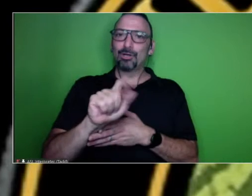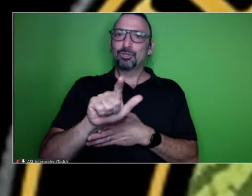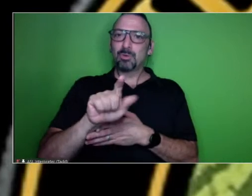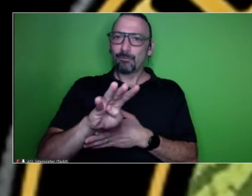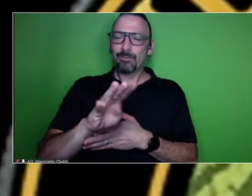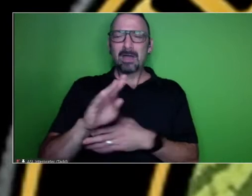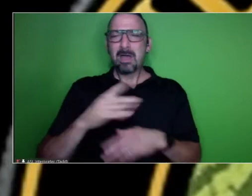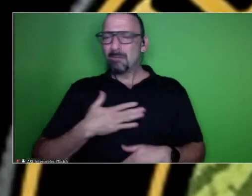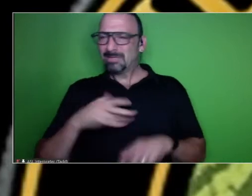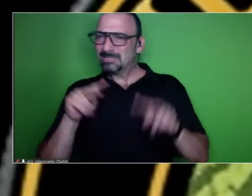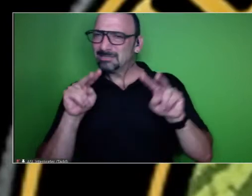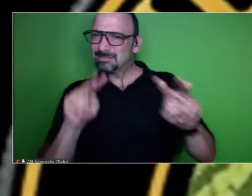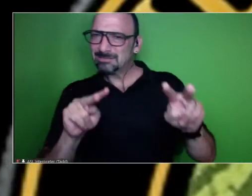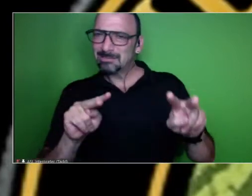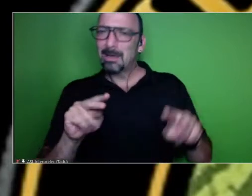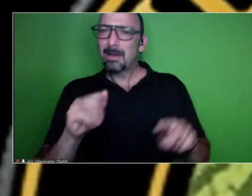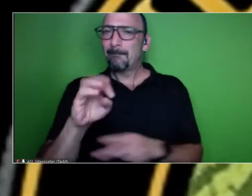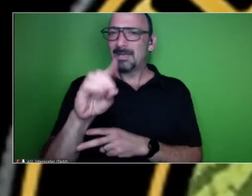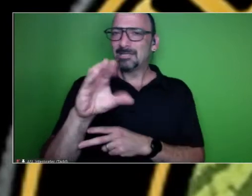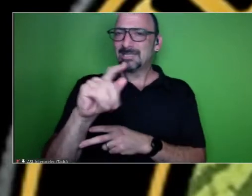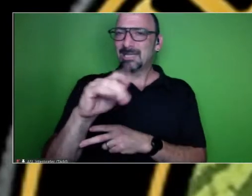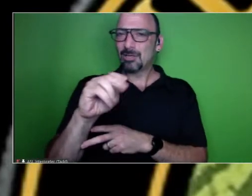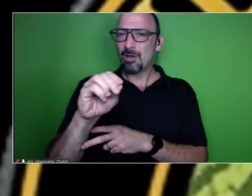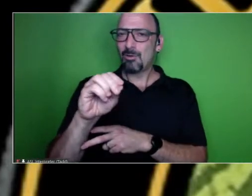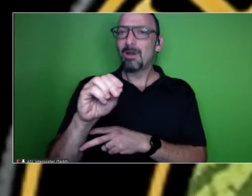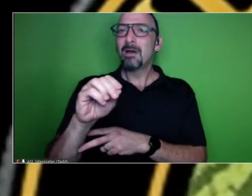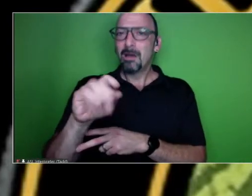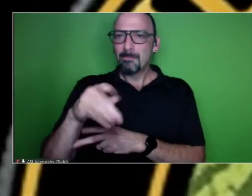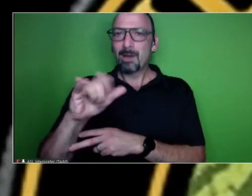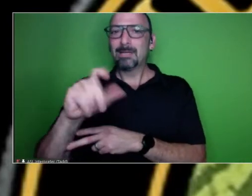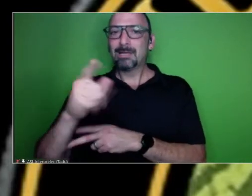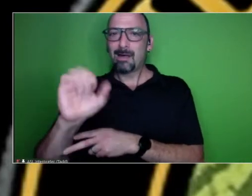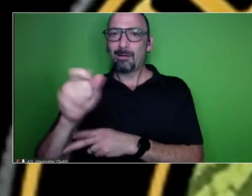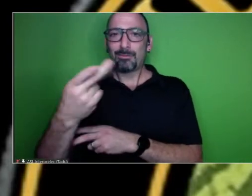County Public Health on our Facebook page for all COVID-19 updates. Thank you, everyone, for joining us, and I hope you have a good weekend.